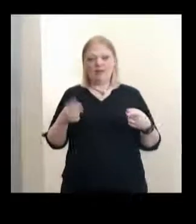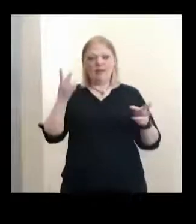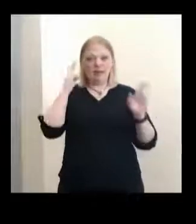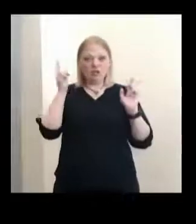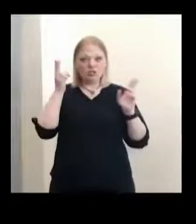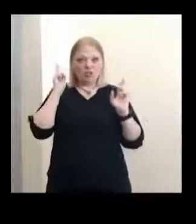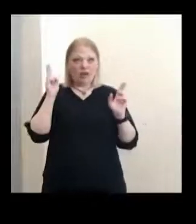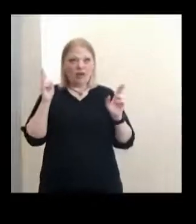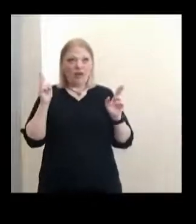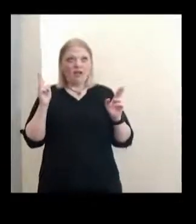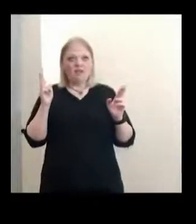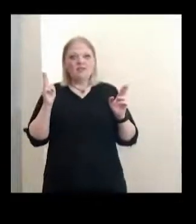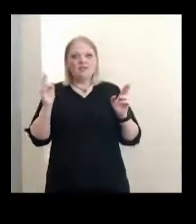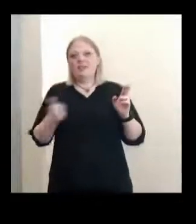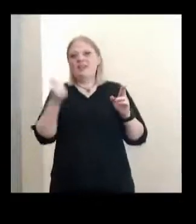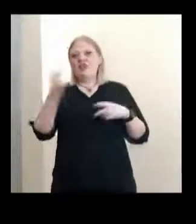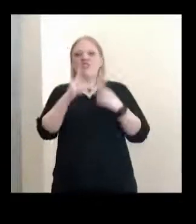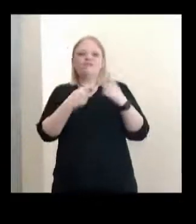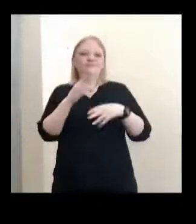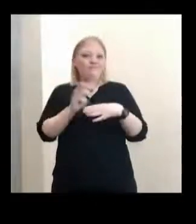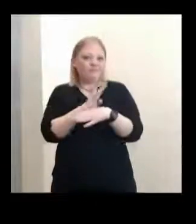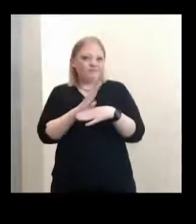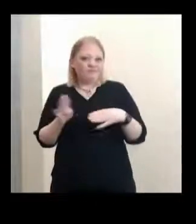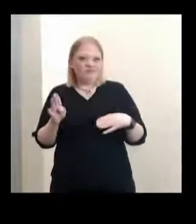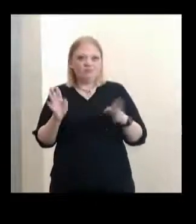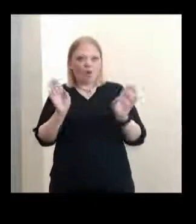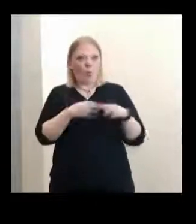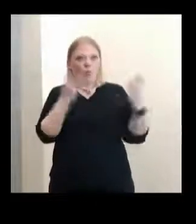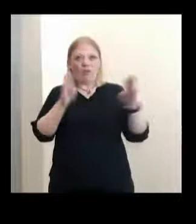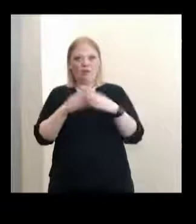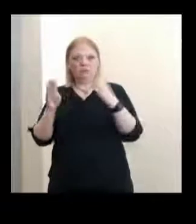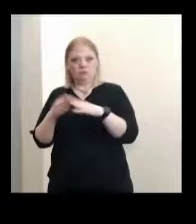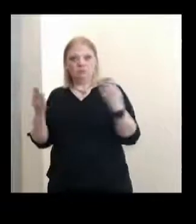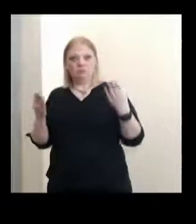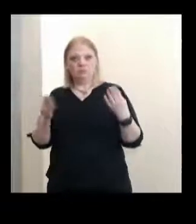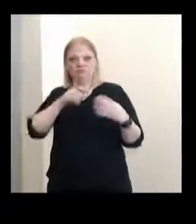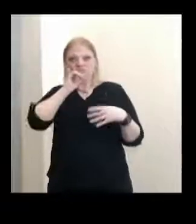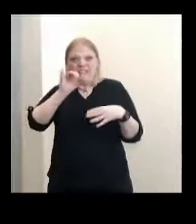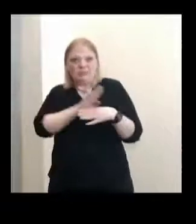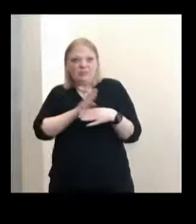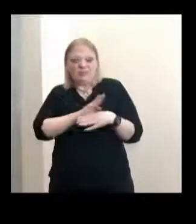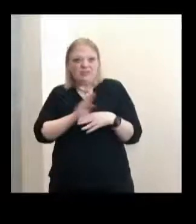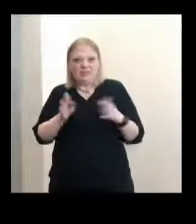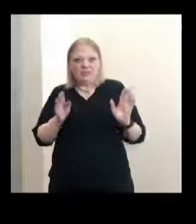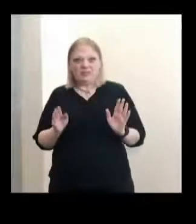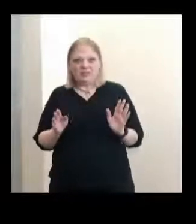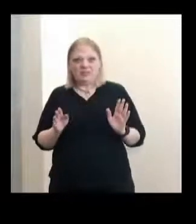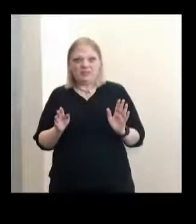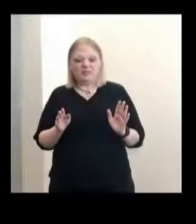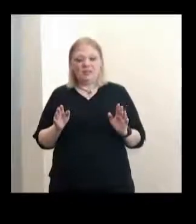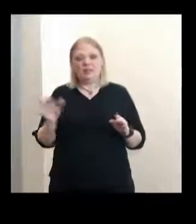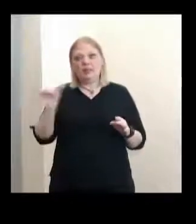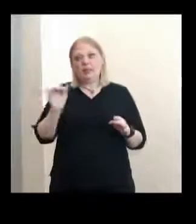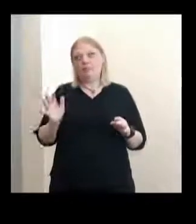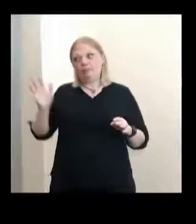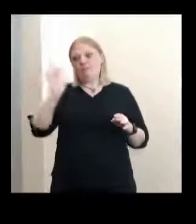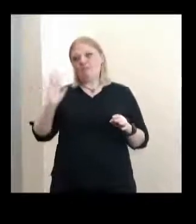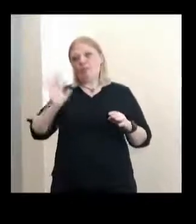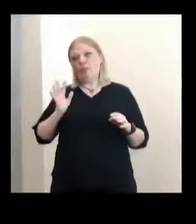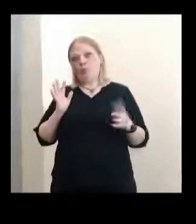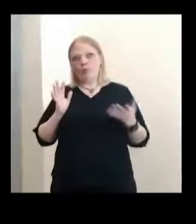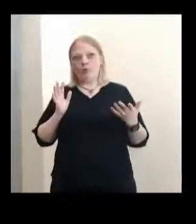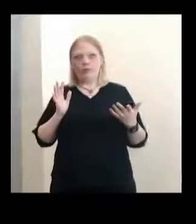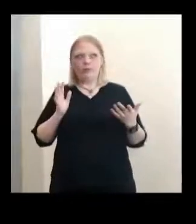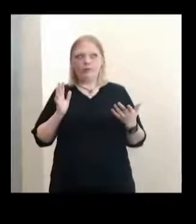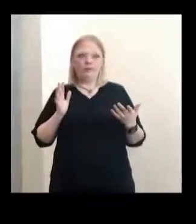salons and other types of businesses are opening up. They're really busy, and they can't, unlike earlier where